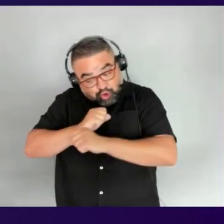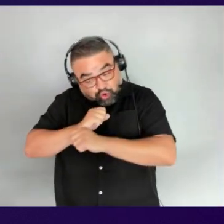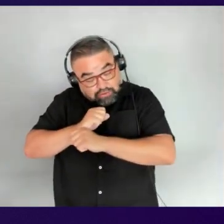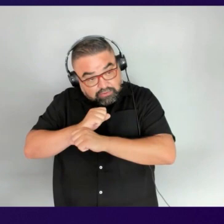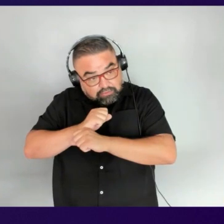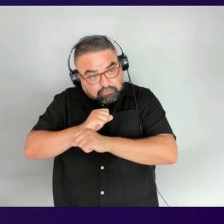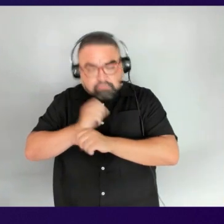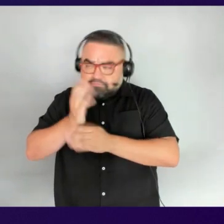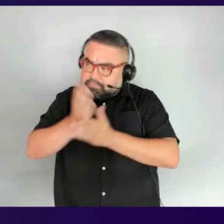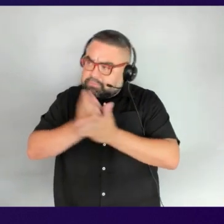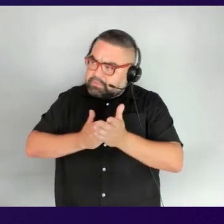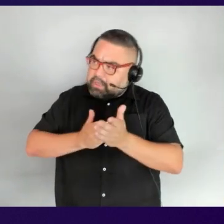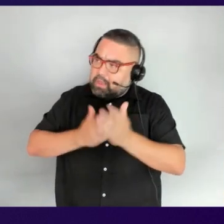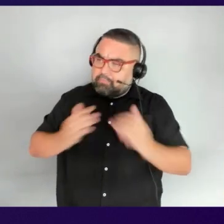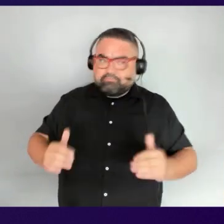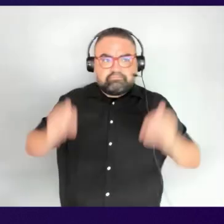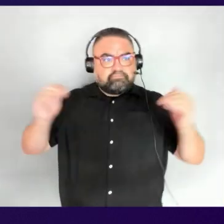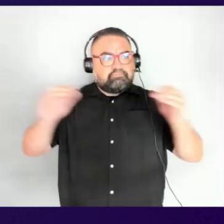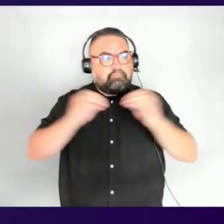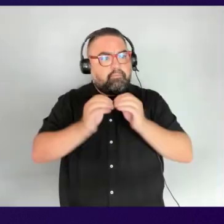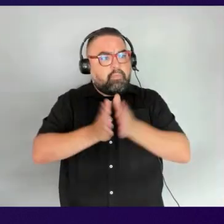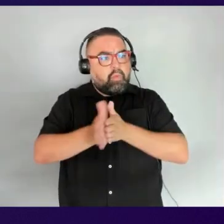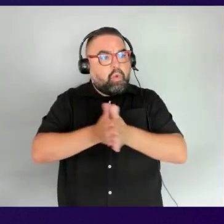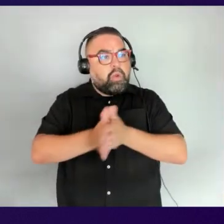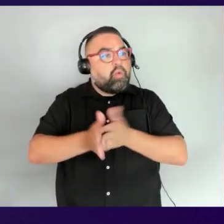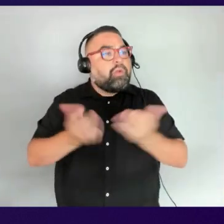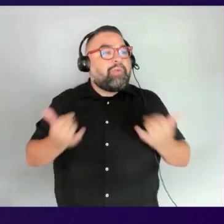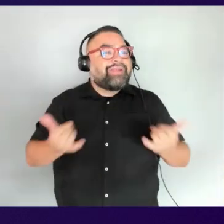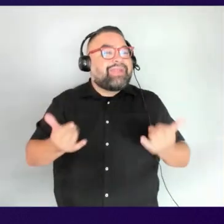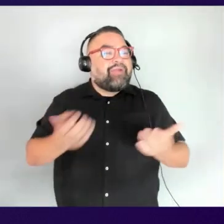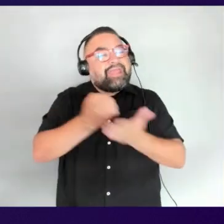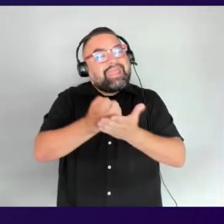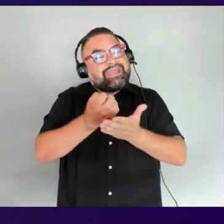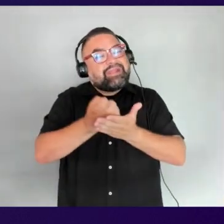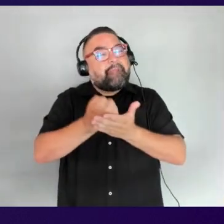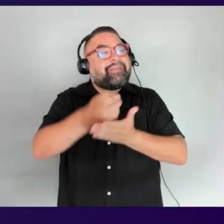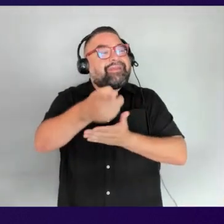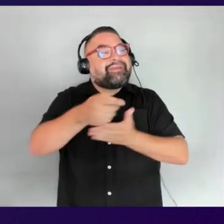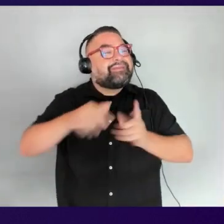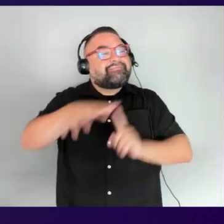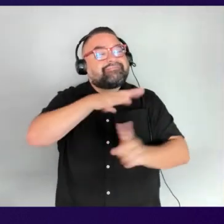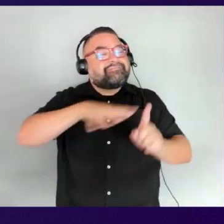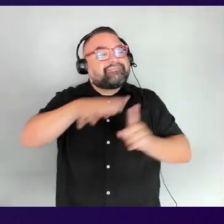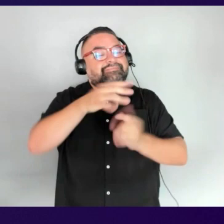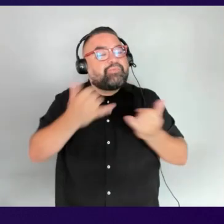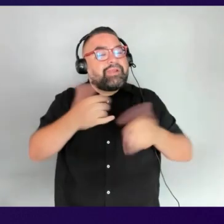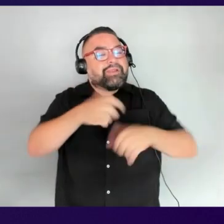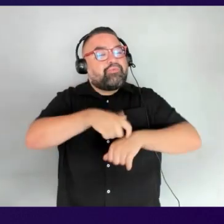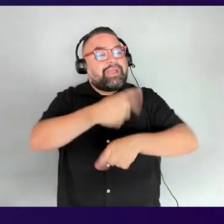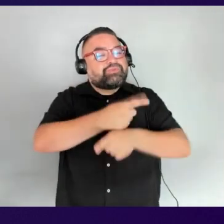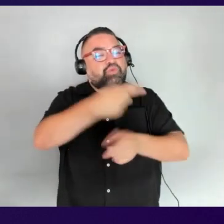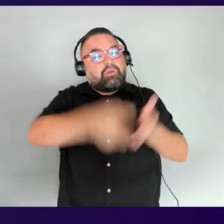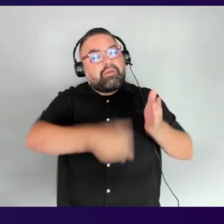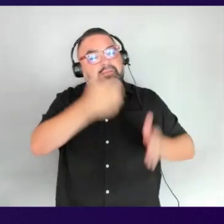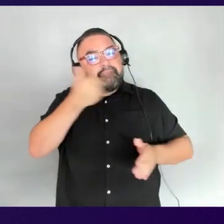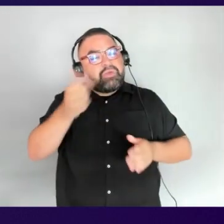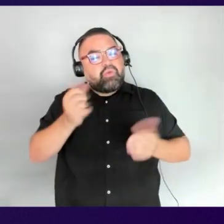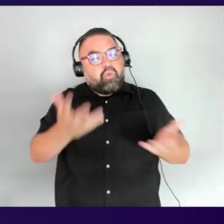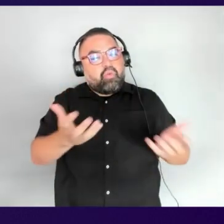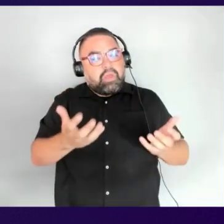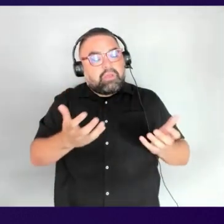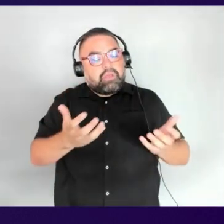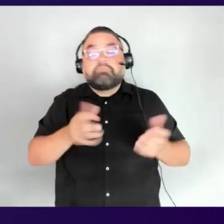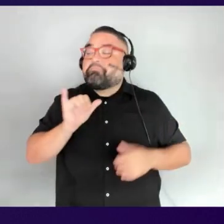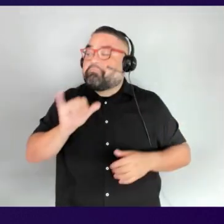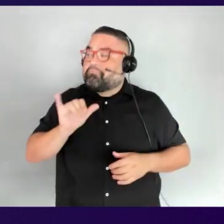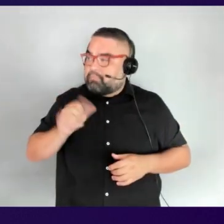also heightened by the economic climate, like customers search to optimize costs. So DataSync Discovery is a capability that we